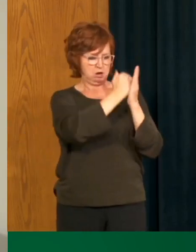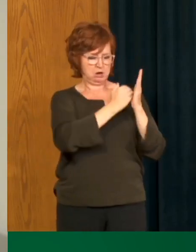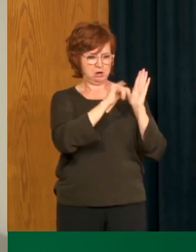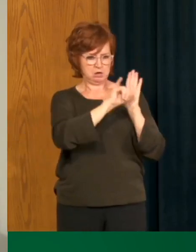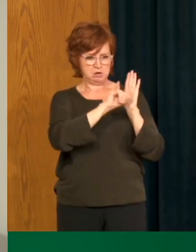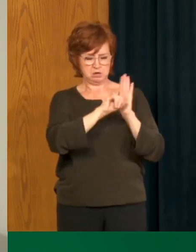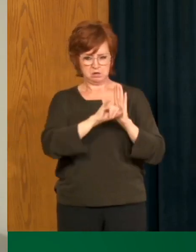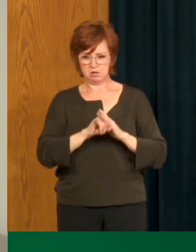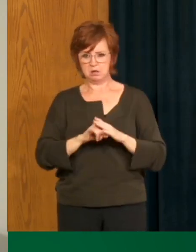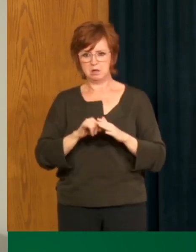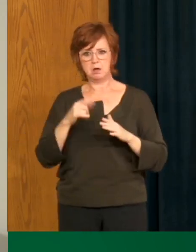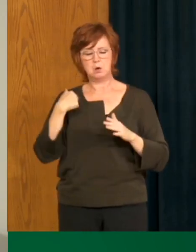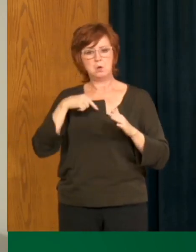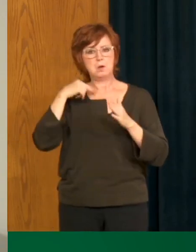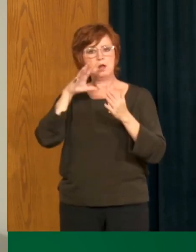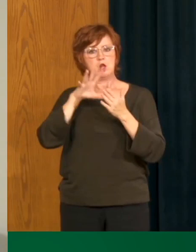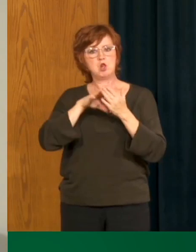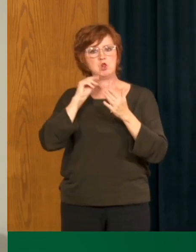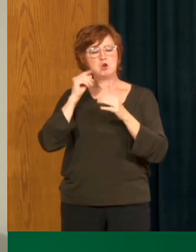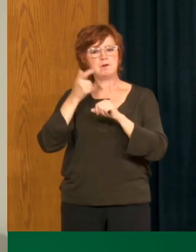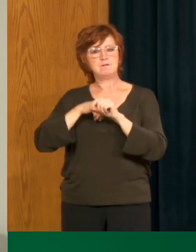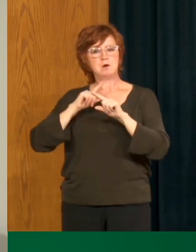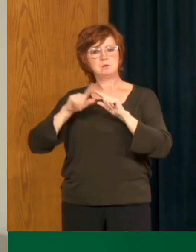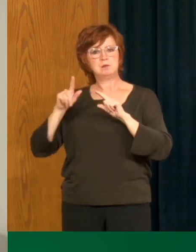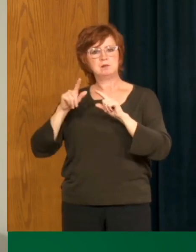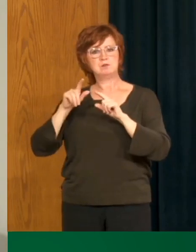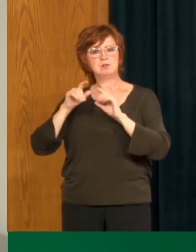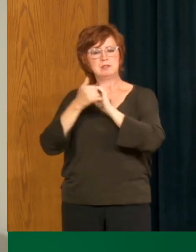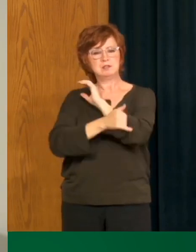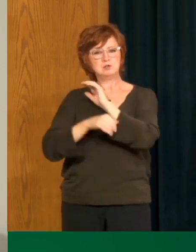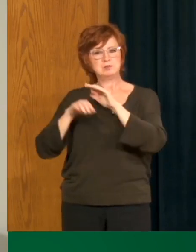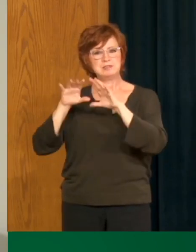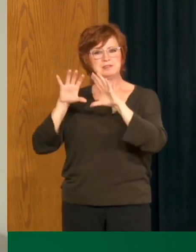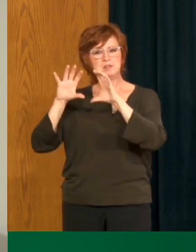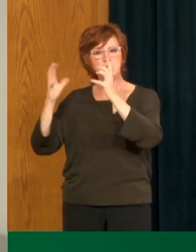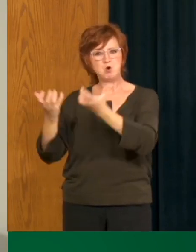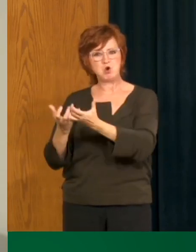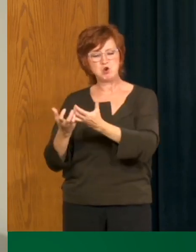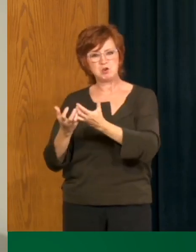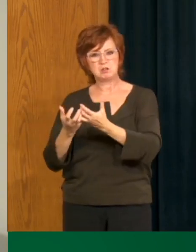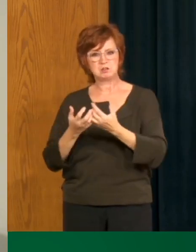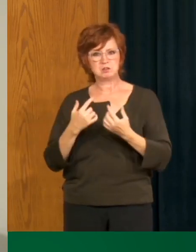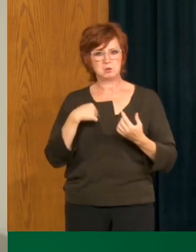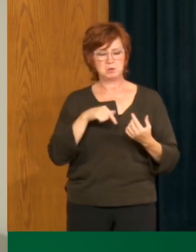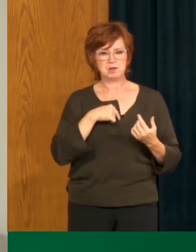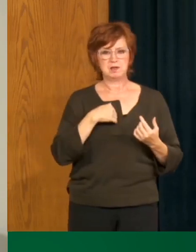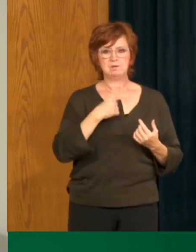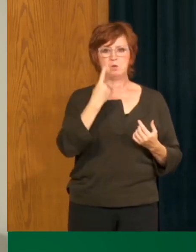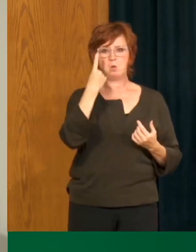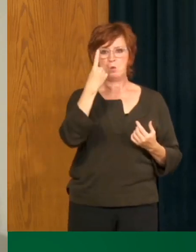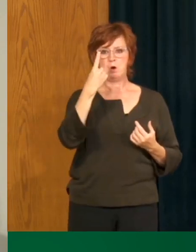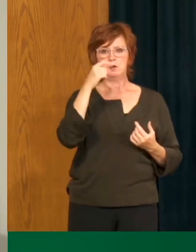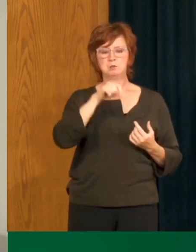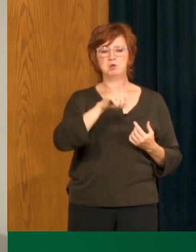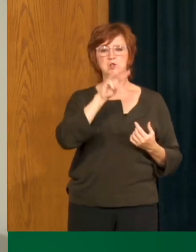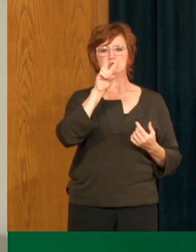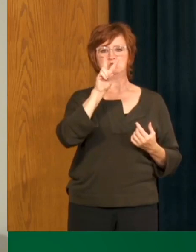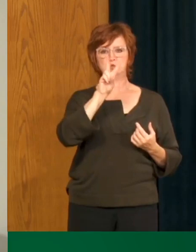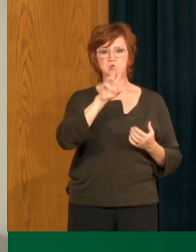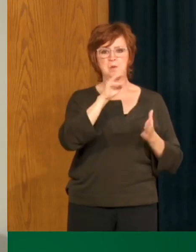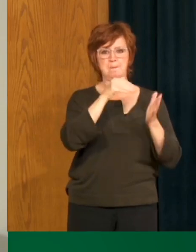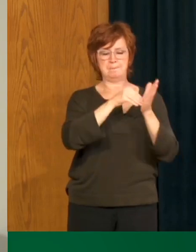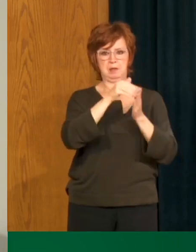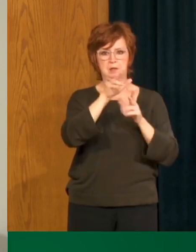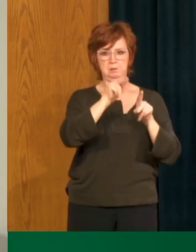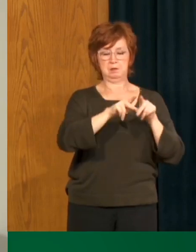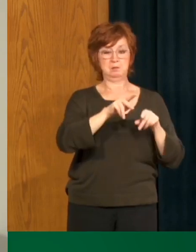countries, we have a population of 1.2 million. Spread over a vast geography. Saskatchewan could include several countries